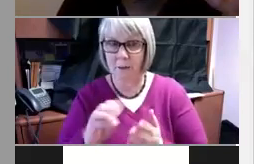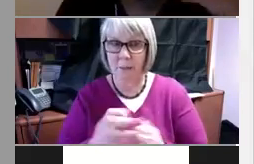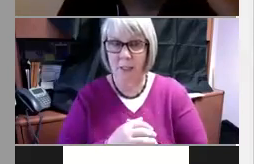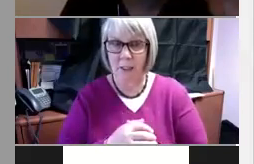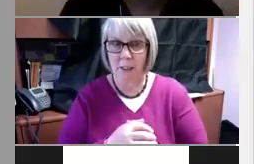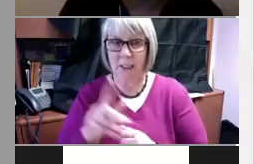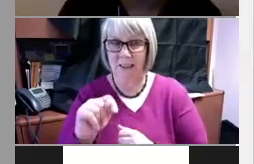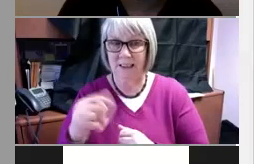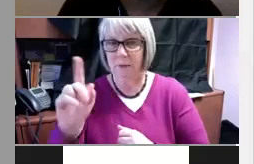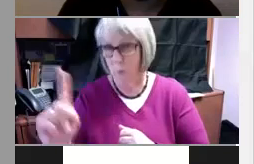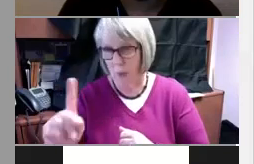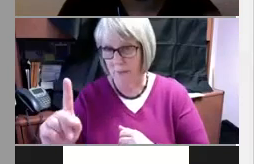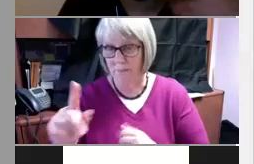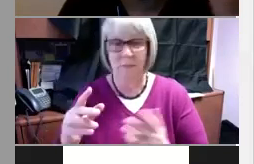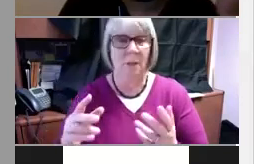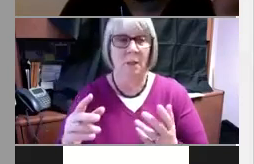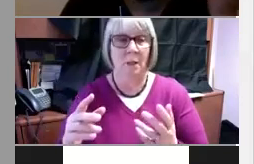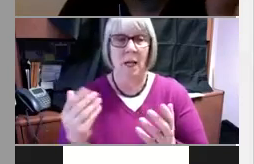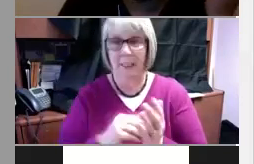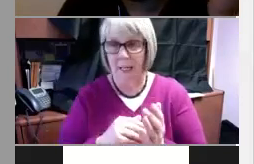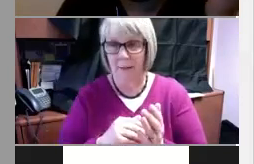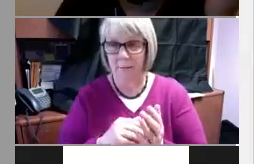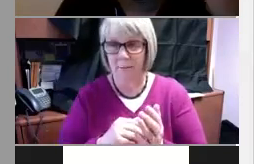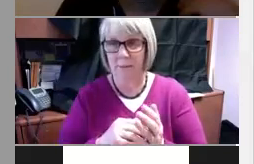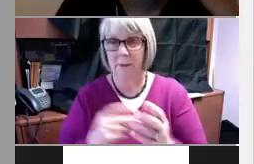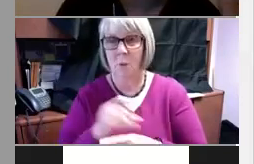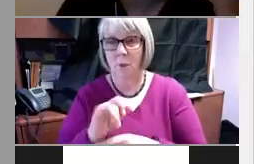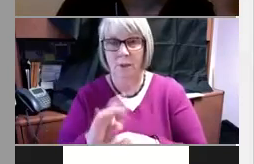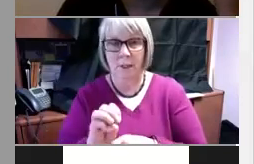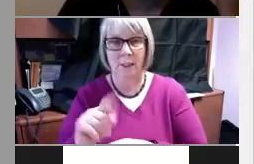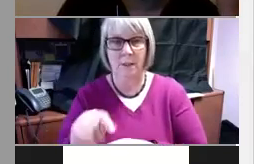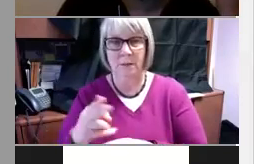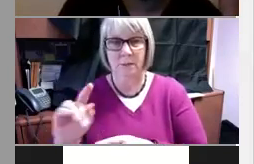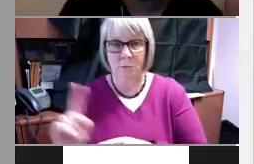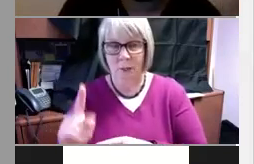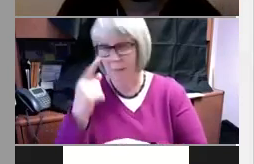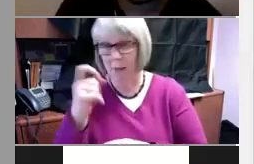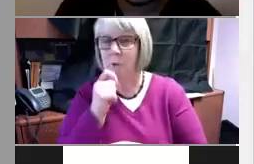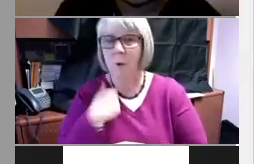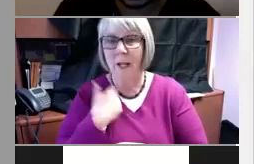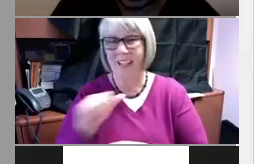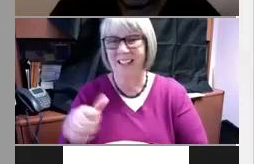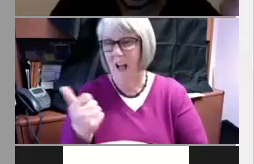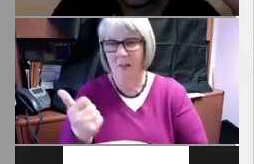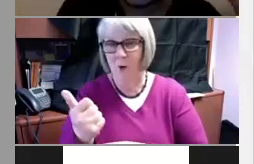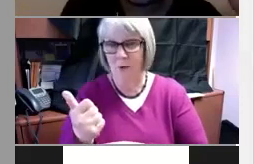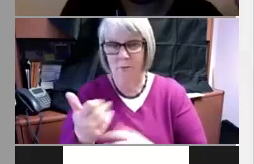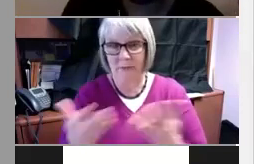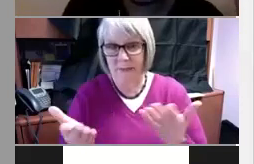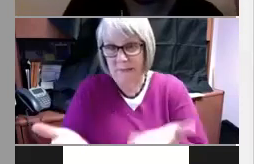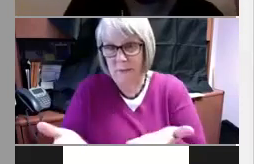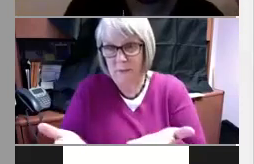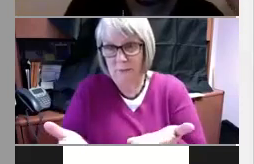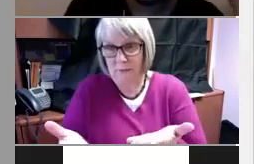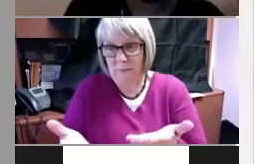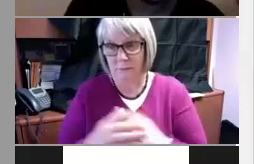1. And our base case is again going to be theta of 1 because we don't have any other checks there. We just check